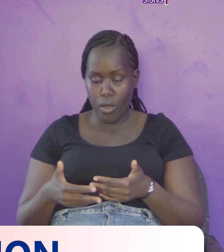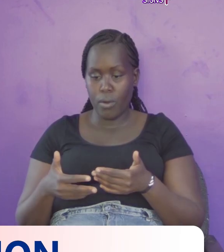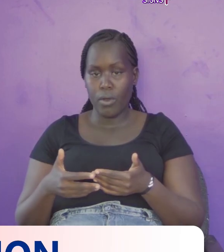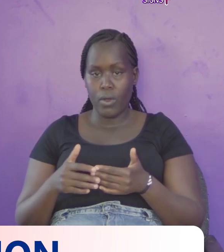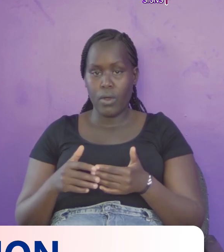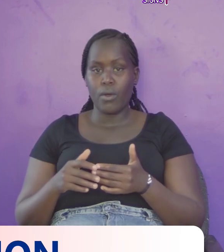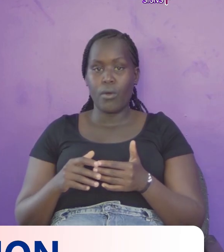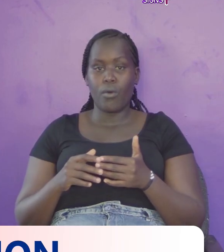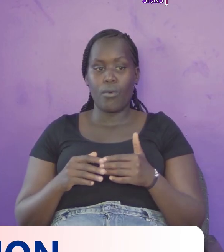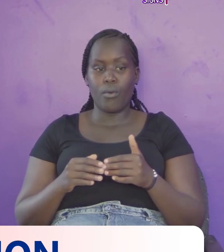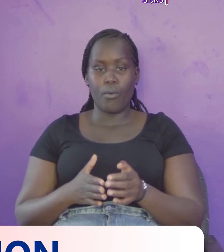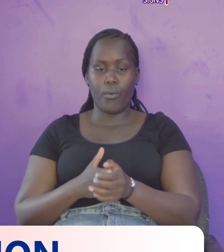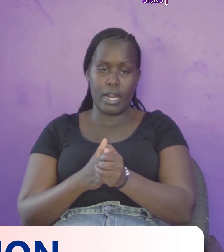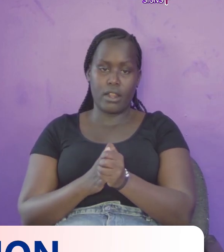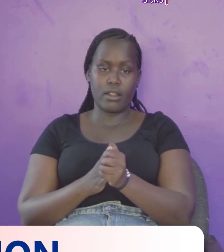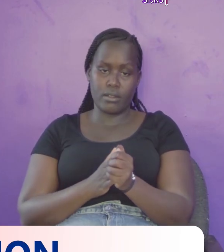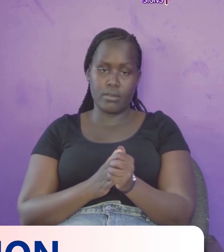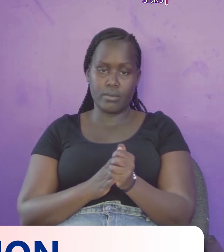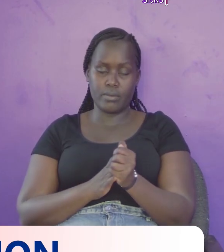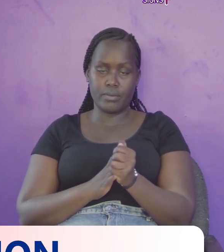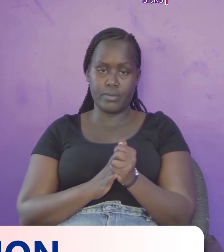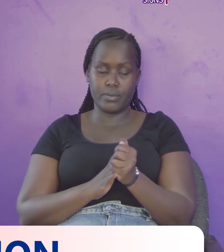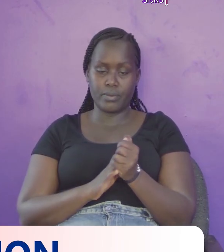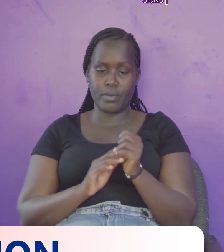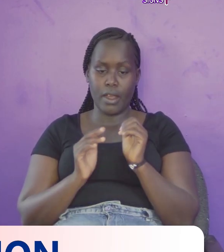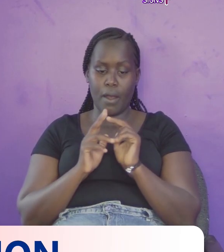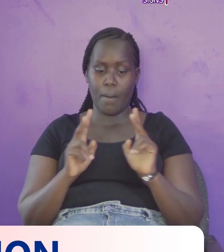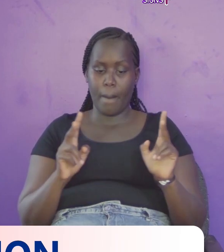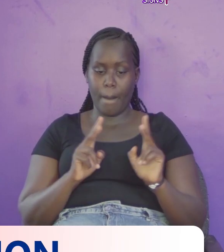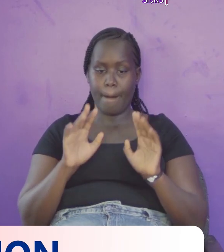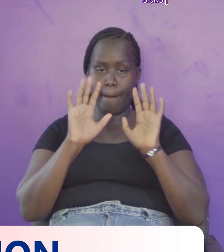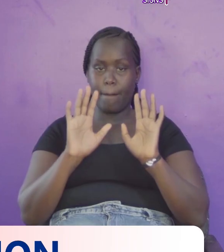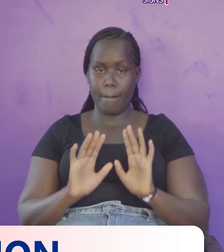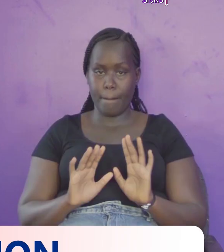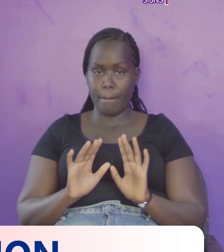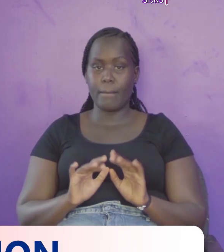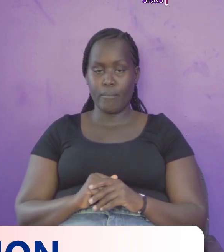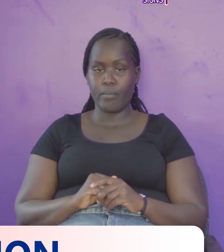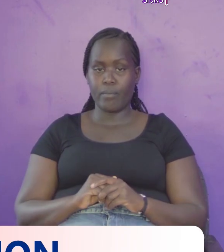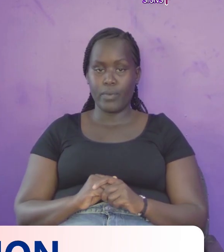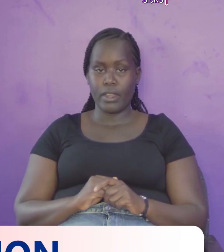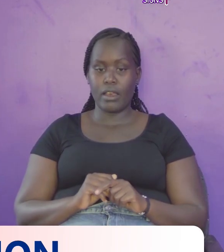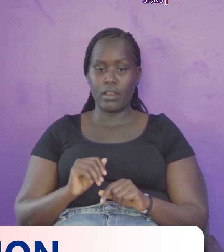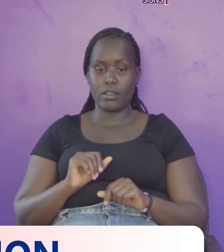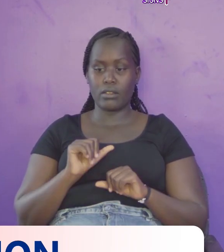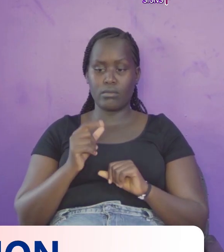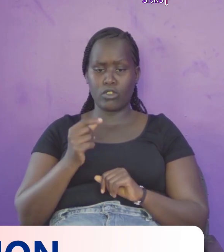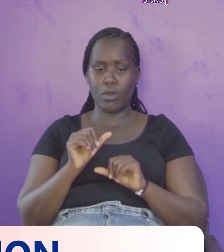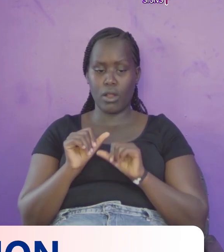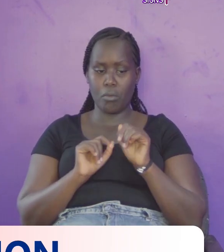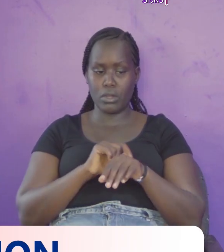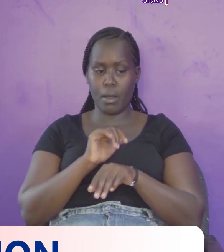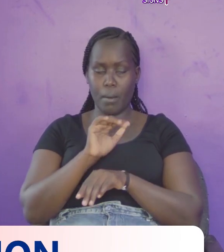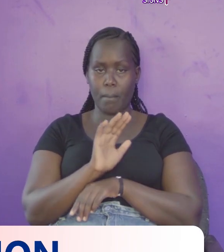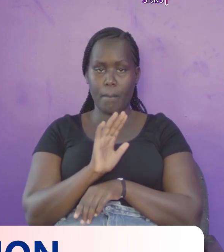we carry one another along. Yeah. Yeah, it is very, very, very important. And just a little bit of your time.